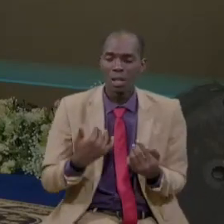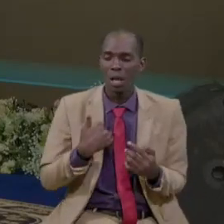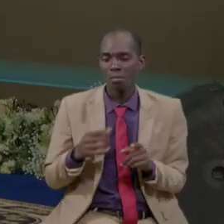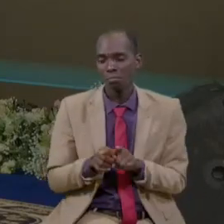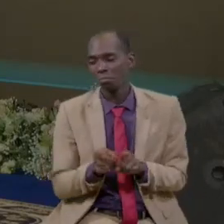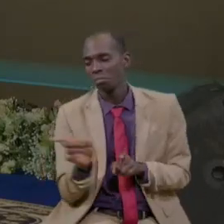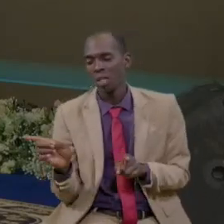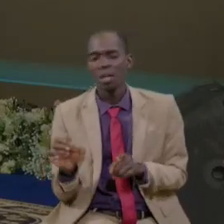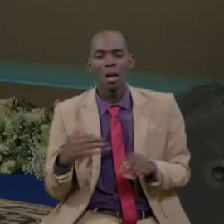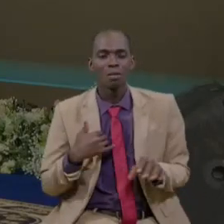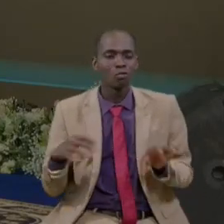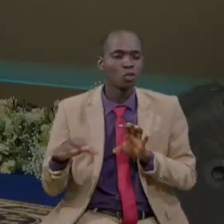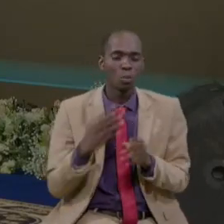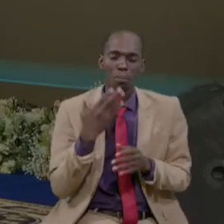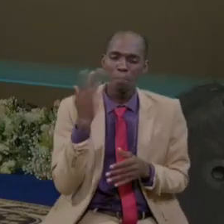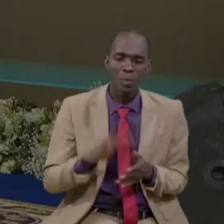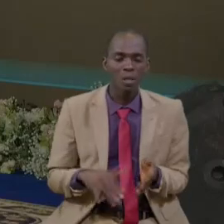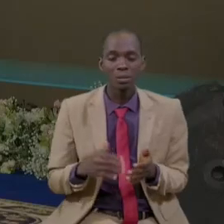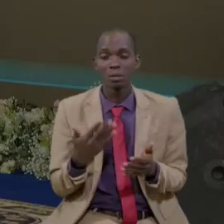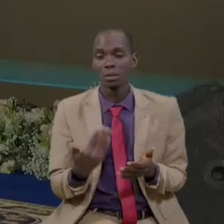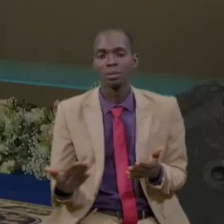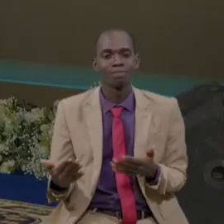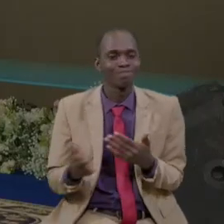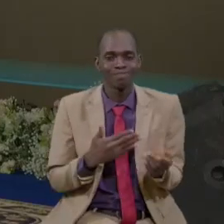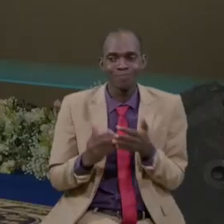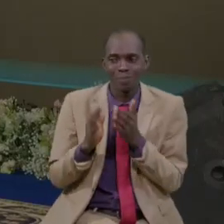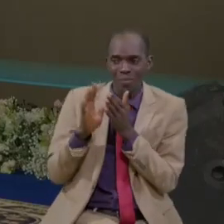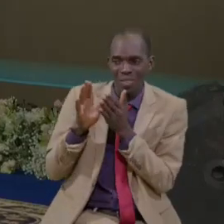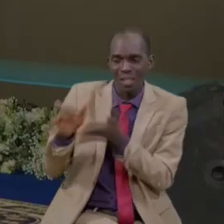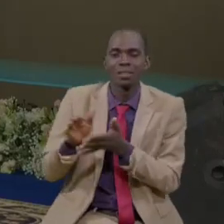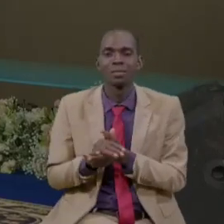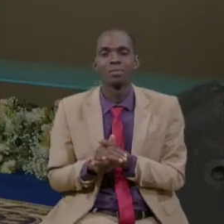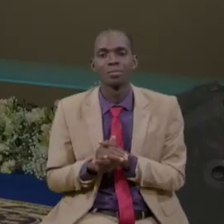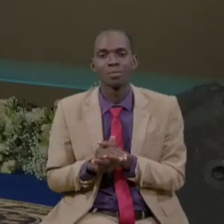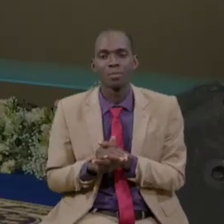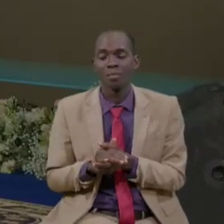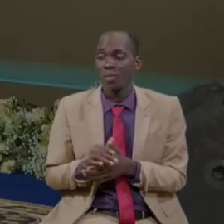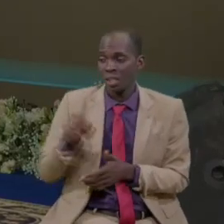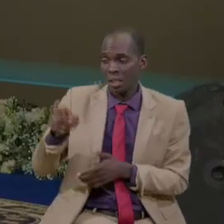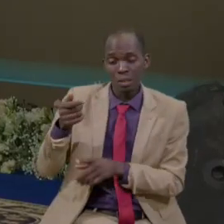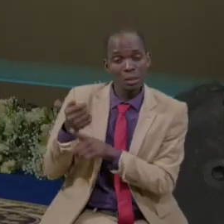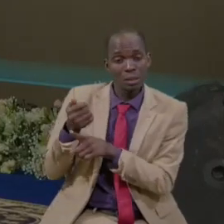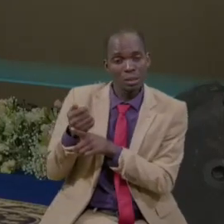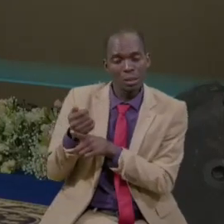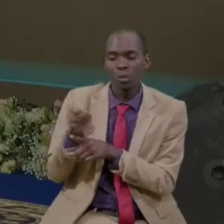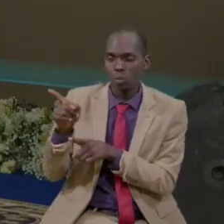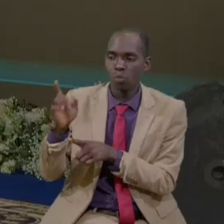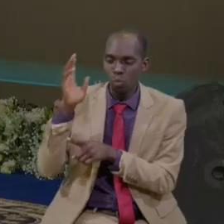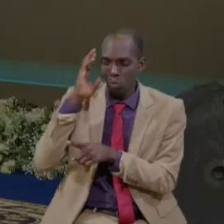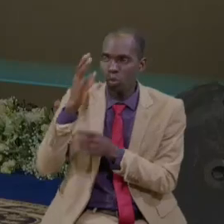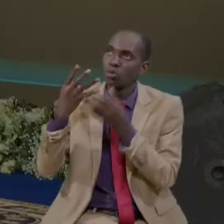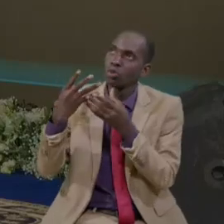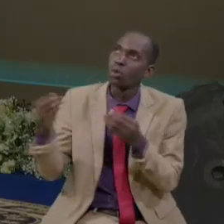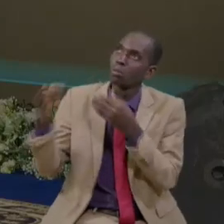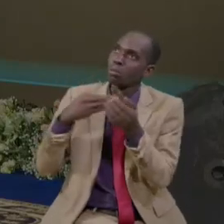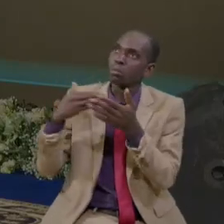sin, but he will settle himself with God. Let him give me the service, the gift, the expertise